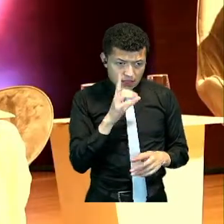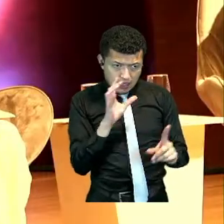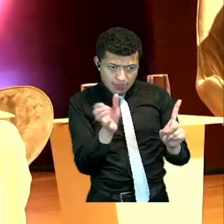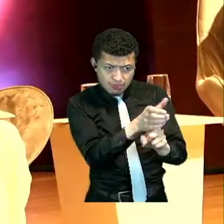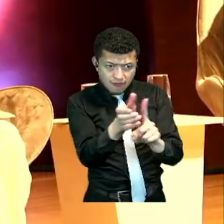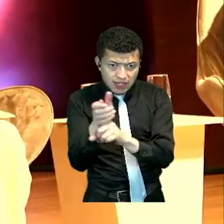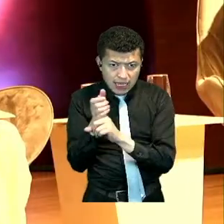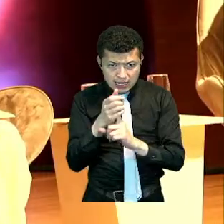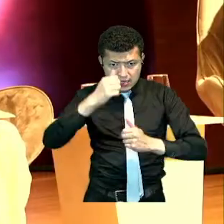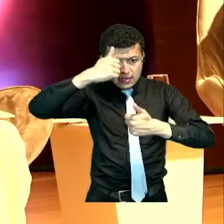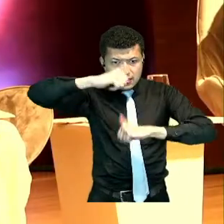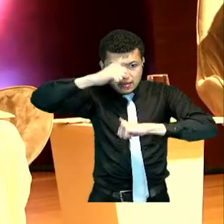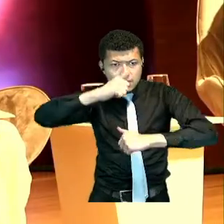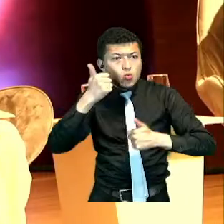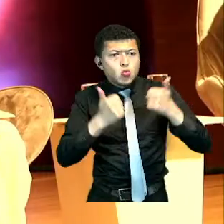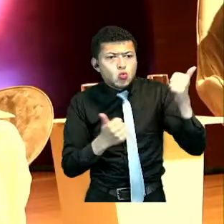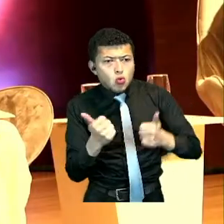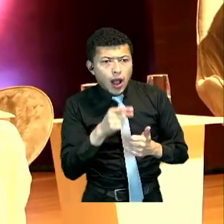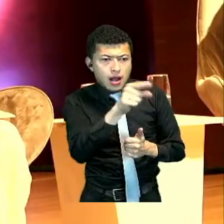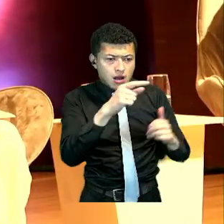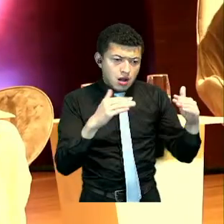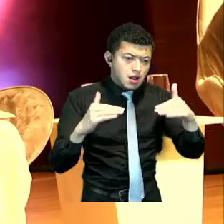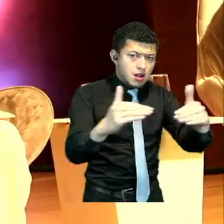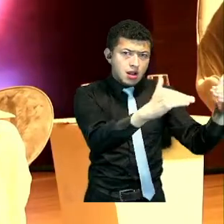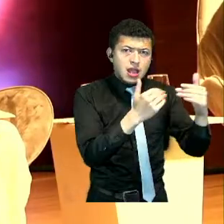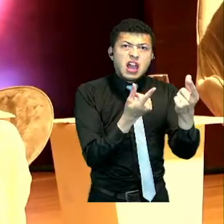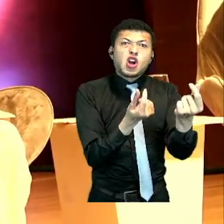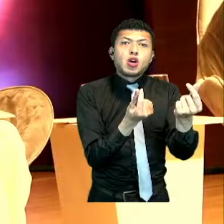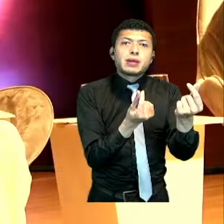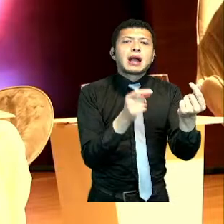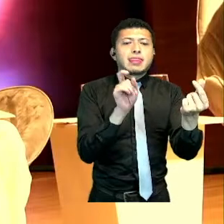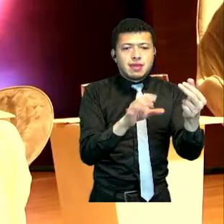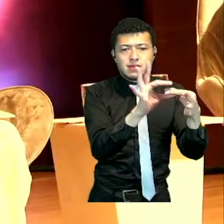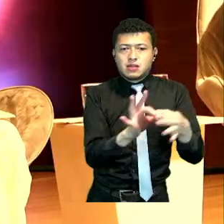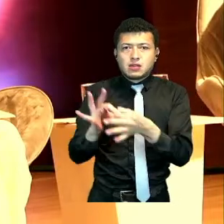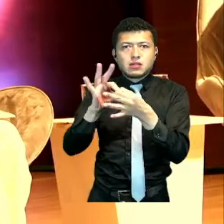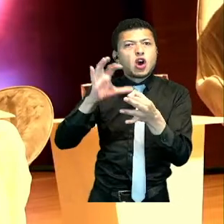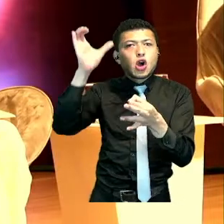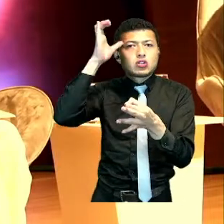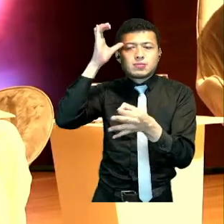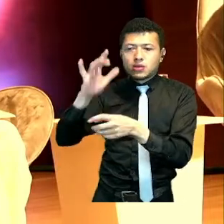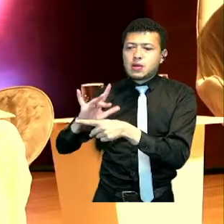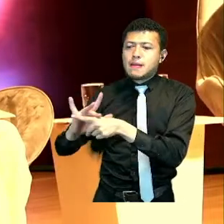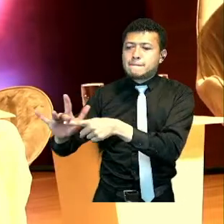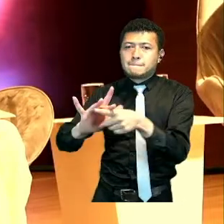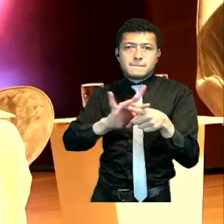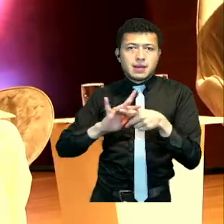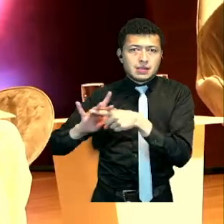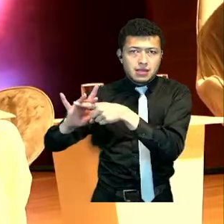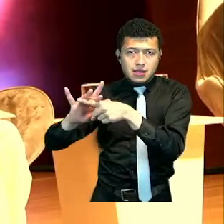a practical sense, how can we identify this and measure this? We need to talk about economic practices.